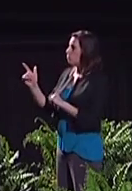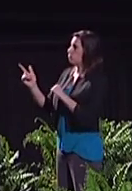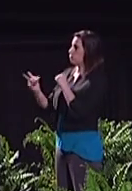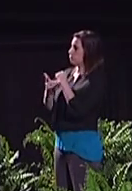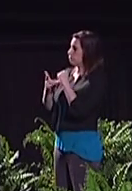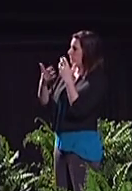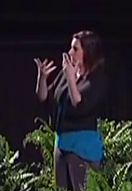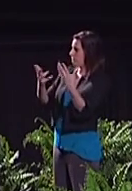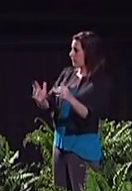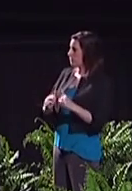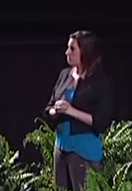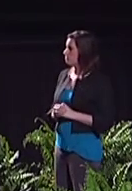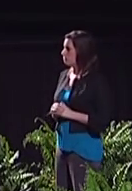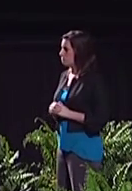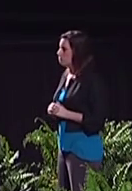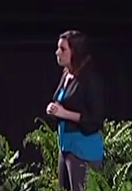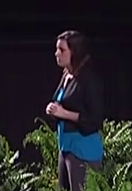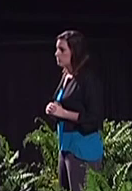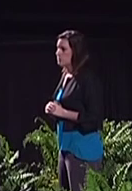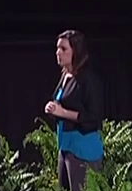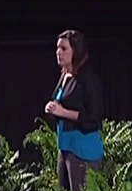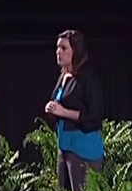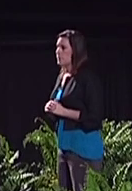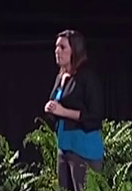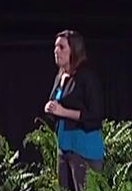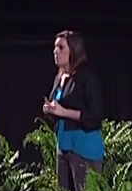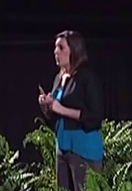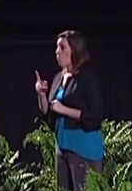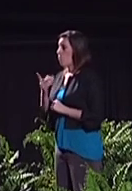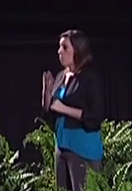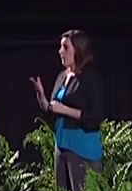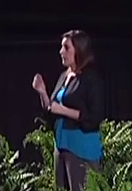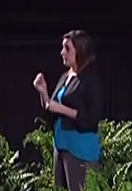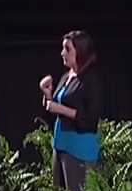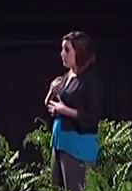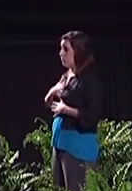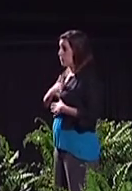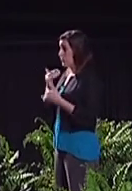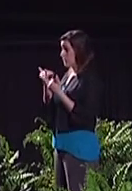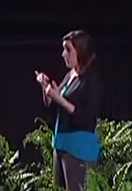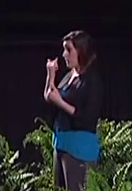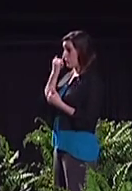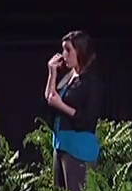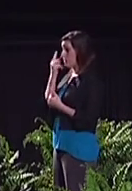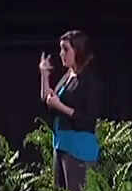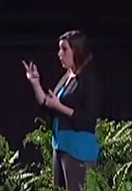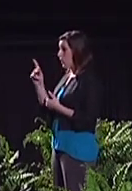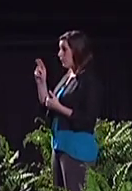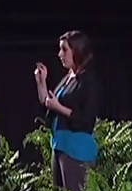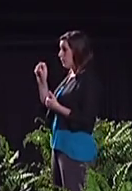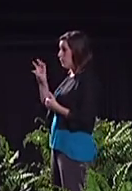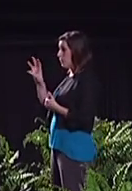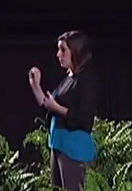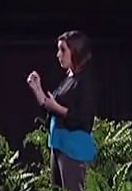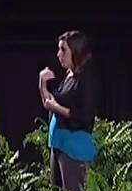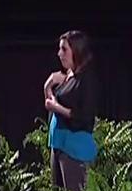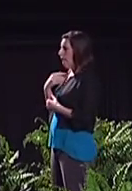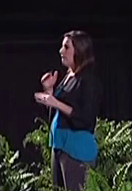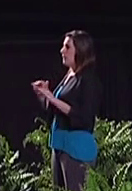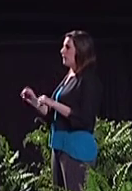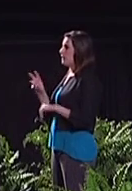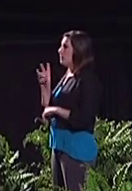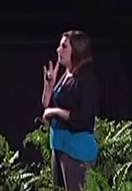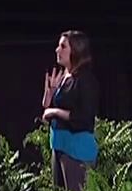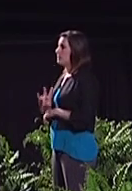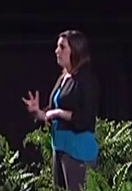that we're putting out there. And a good thing that was inspirational today, if you saw it in the news, is there was a kid that's 7 years old that's